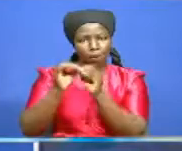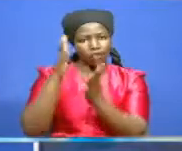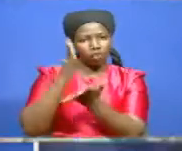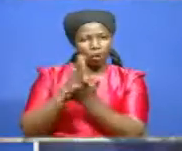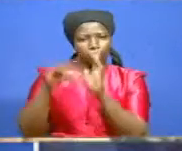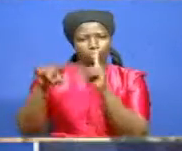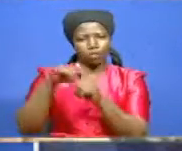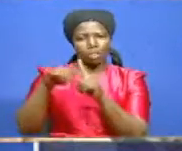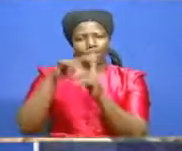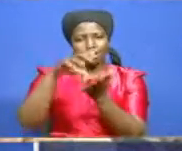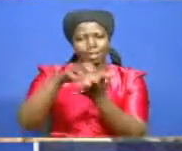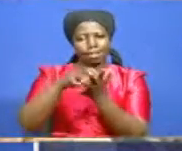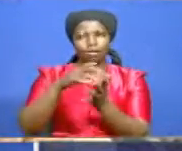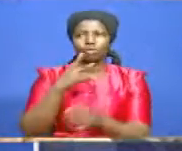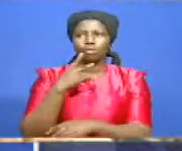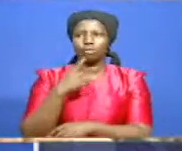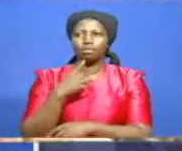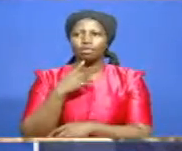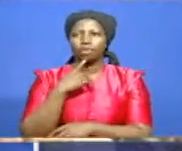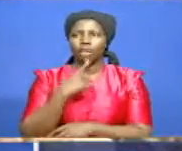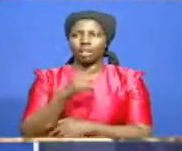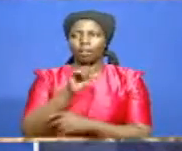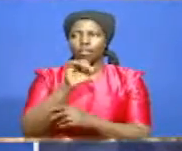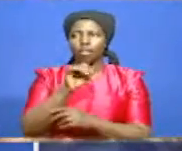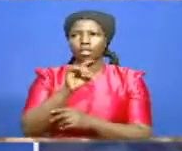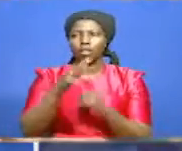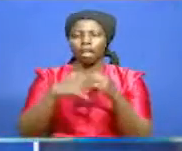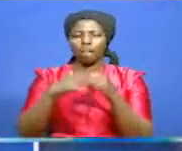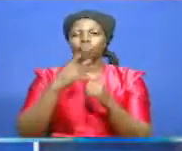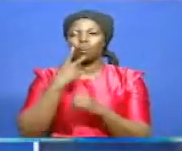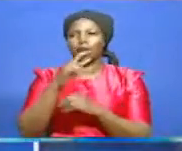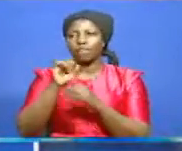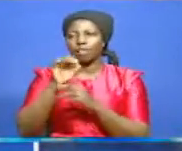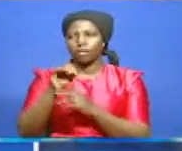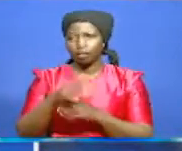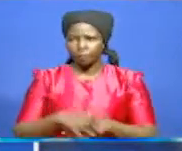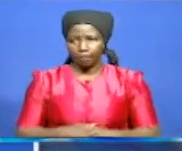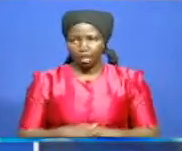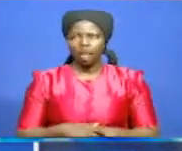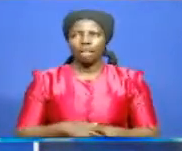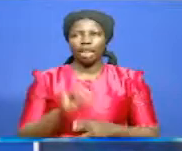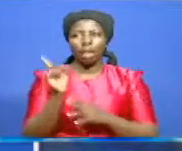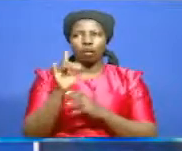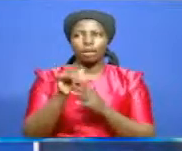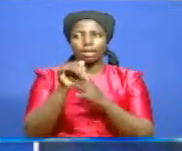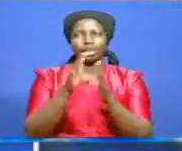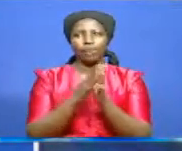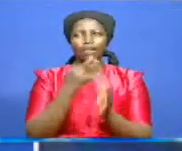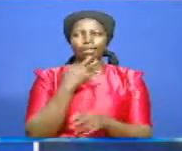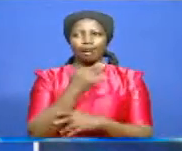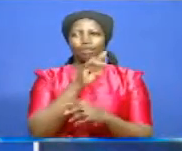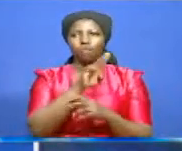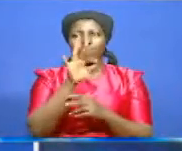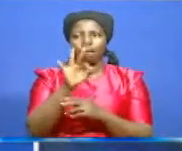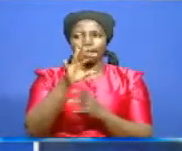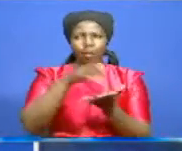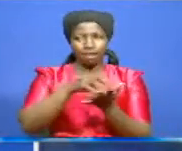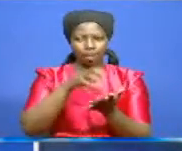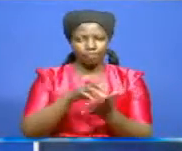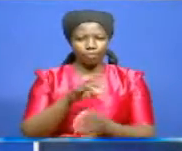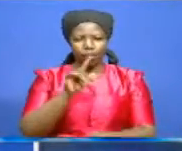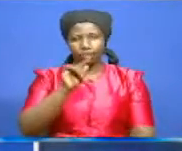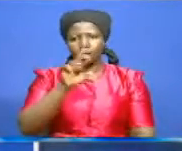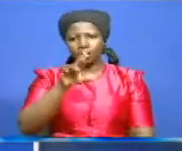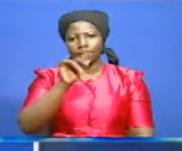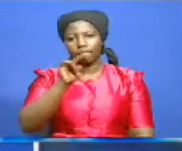to 150,260. In the latest statistics, Nairobi County leads the pack with 323 cases,